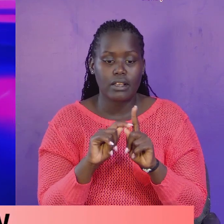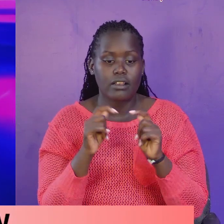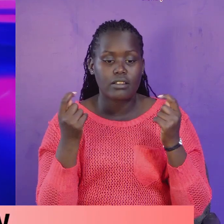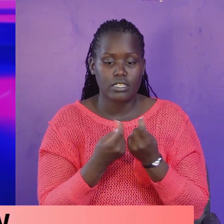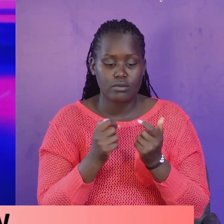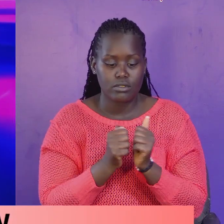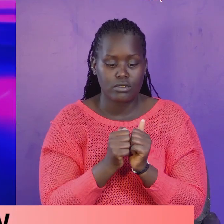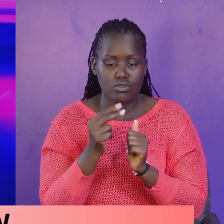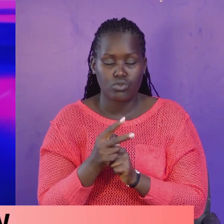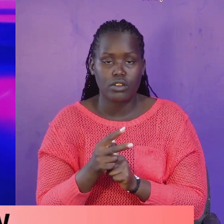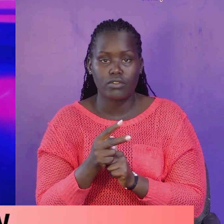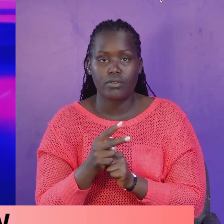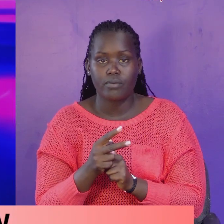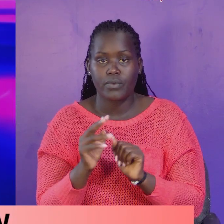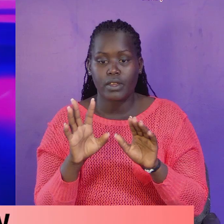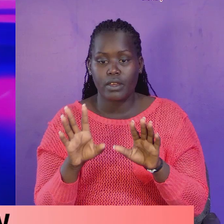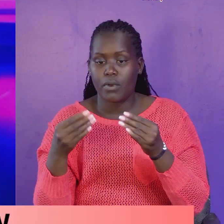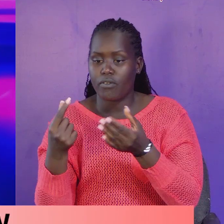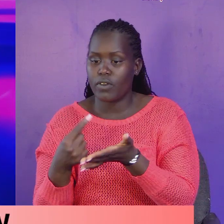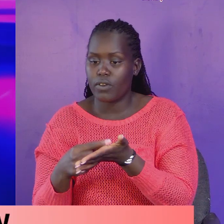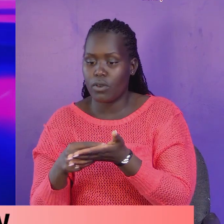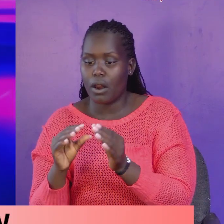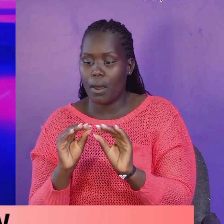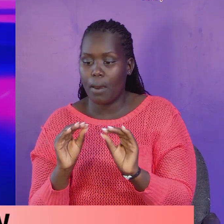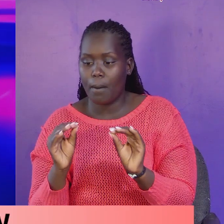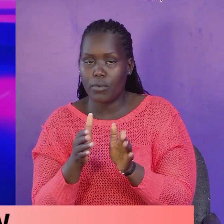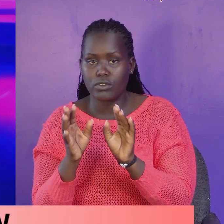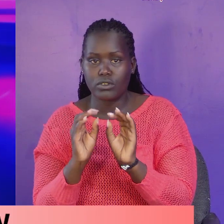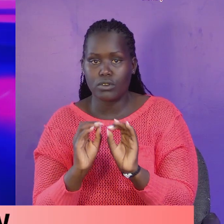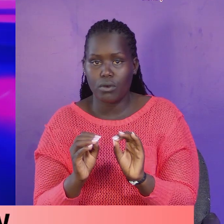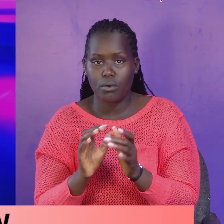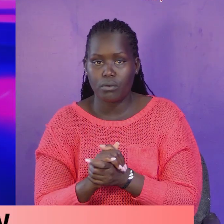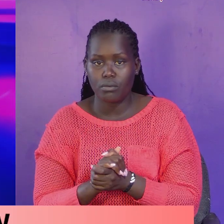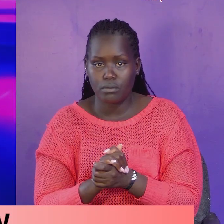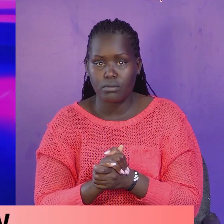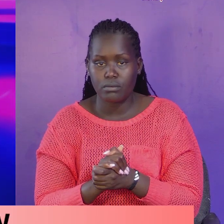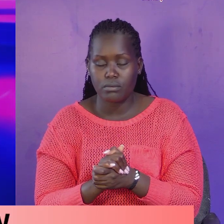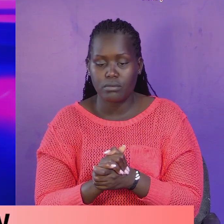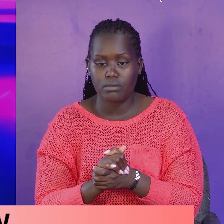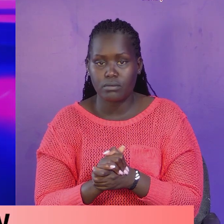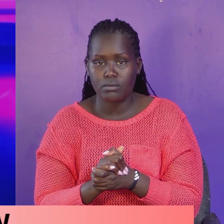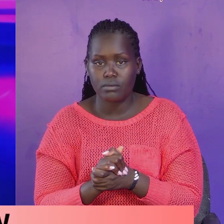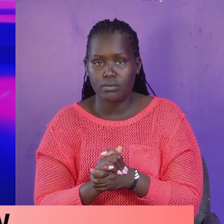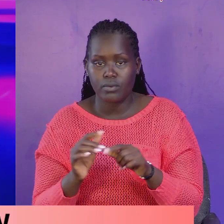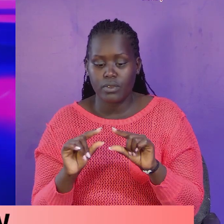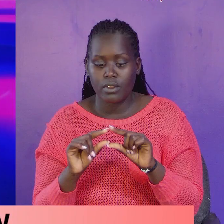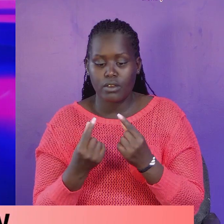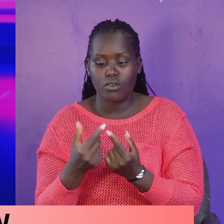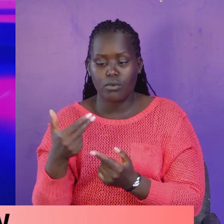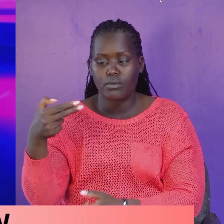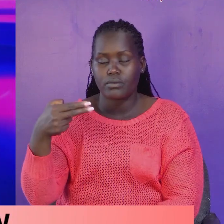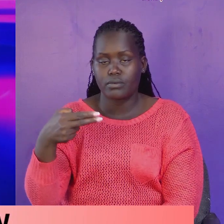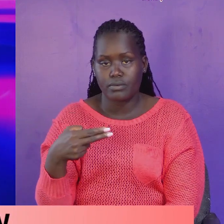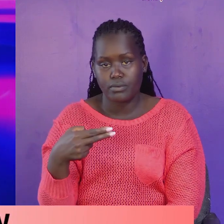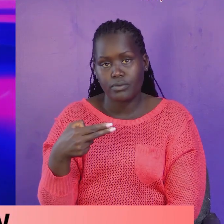12. So that's why I'm not giving Uganda a chance here to qualify. Yeah. Group H. Group H,